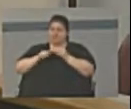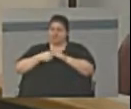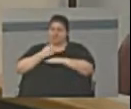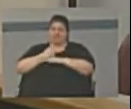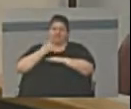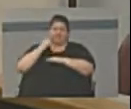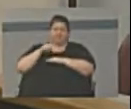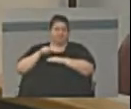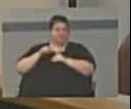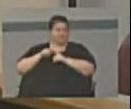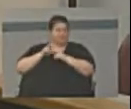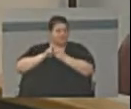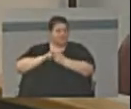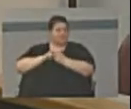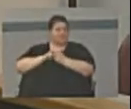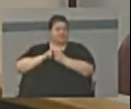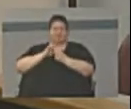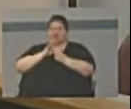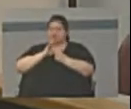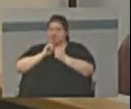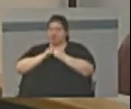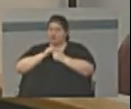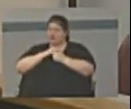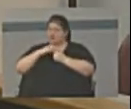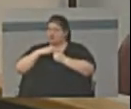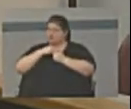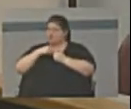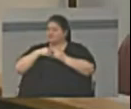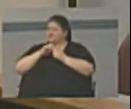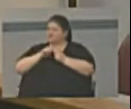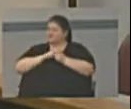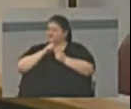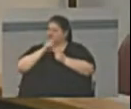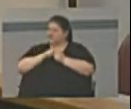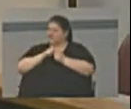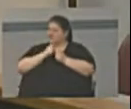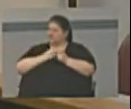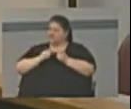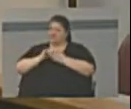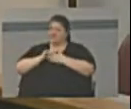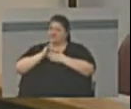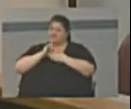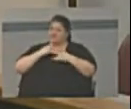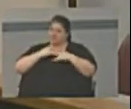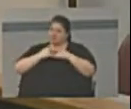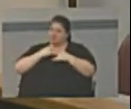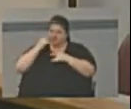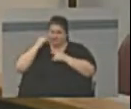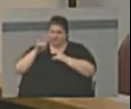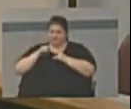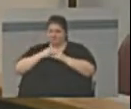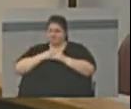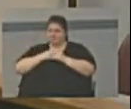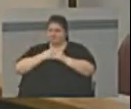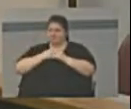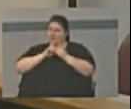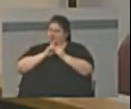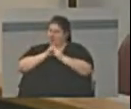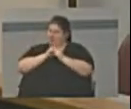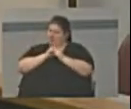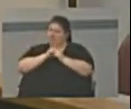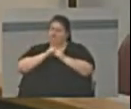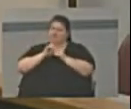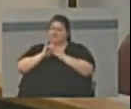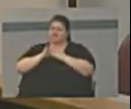down and discuss with your council members exactly things that concern you on a one-to-one basis. It's a very,